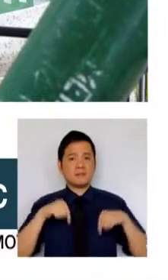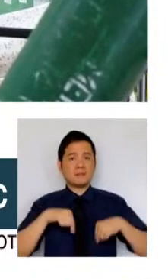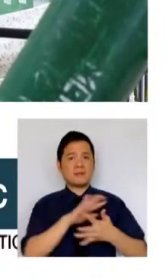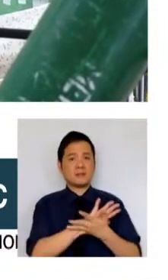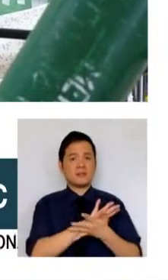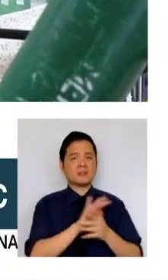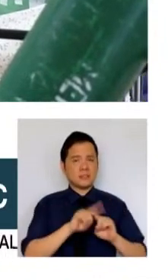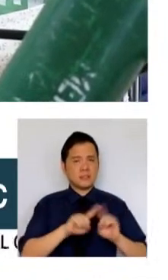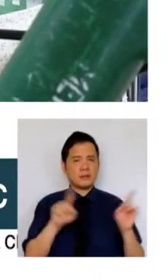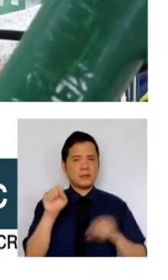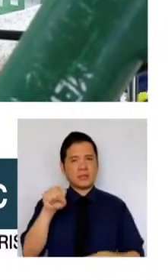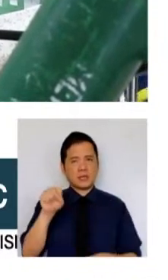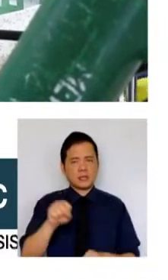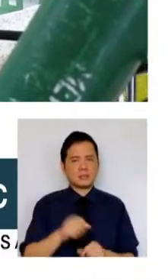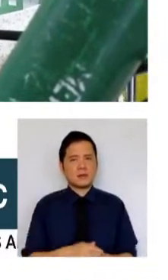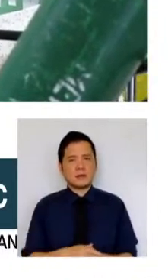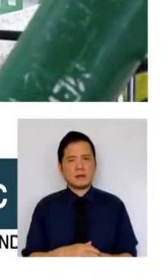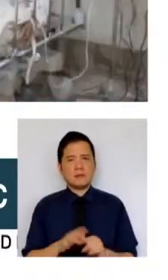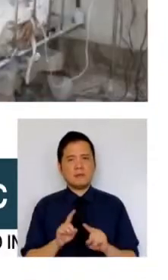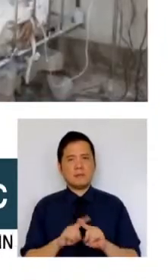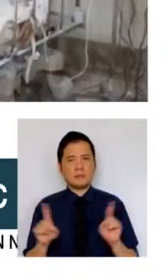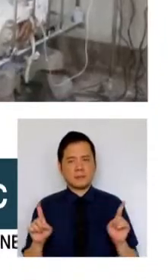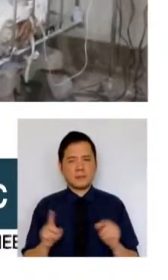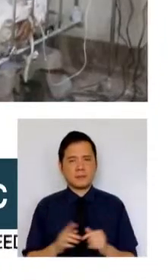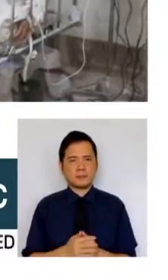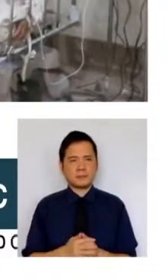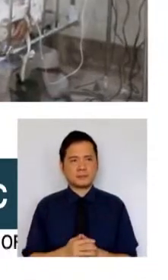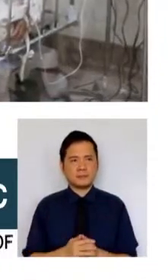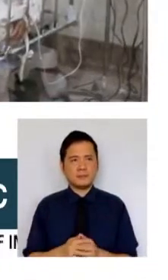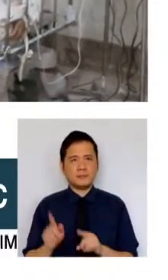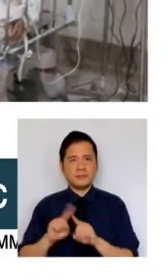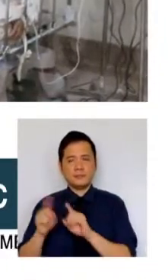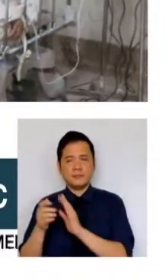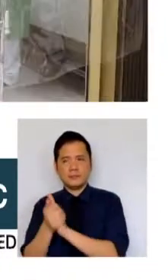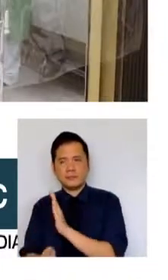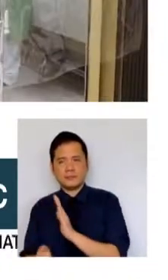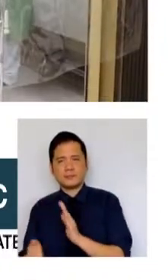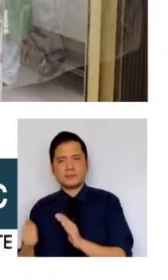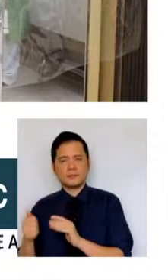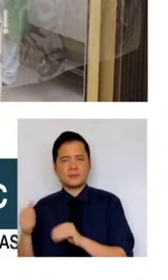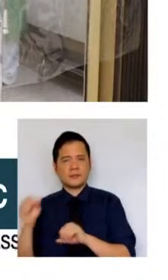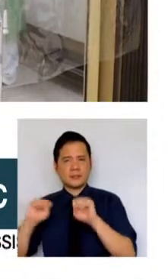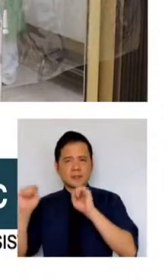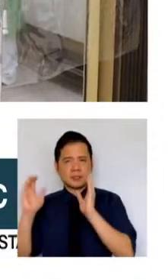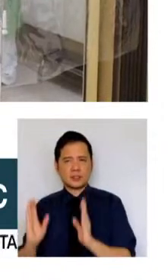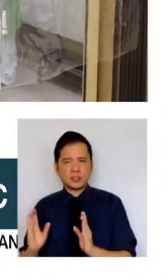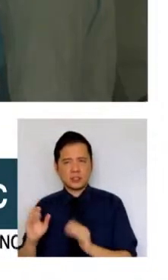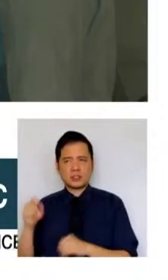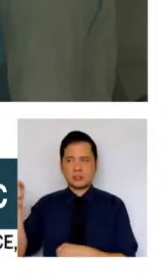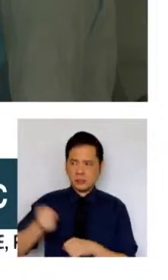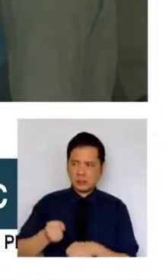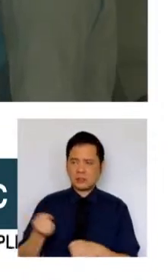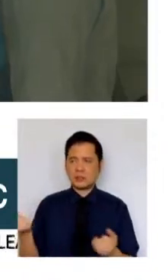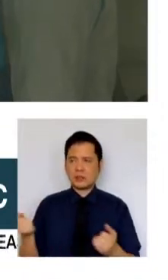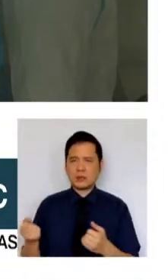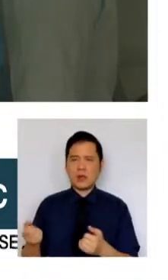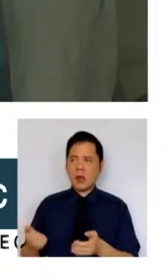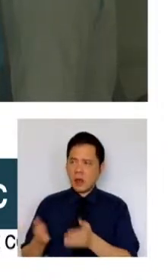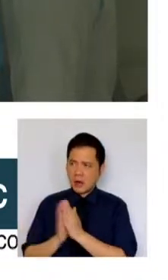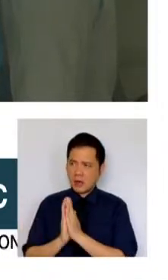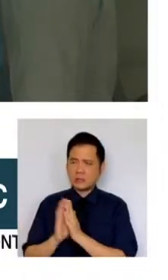have exploited the available expertise and science there so that we would have better